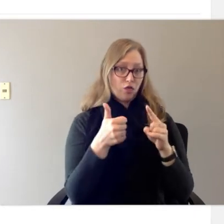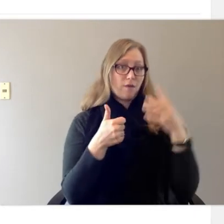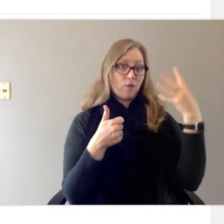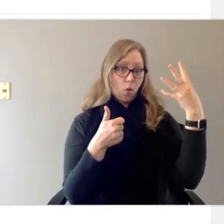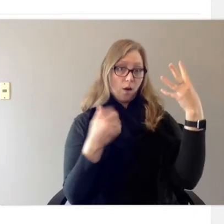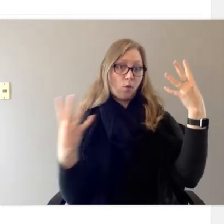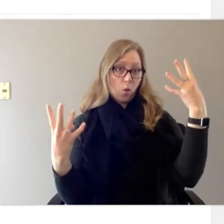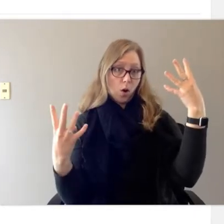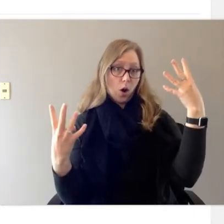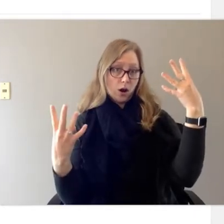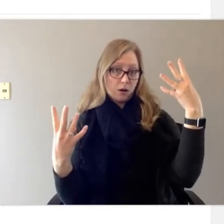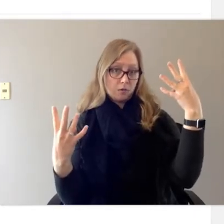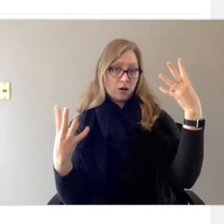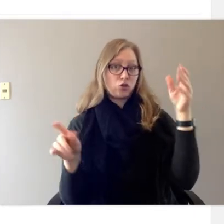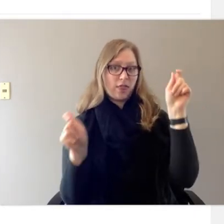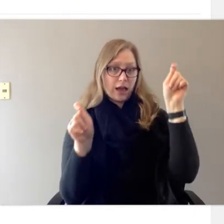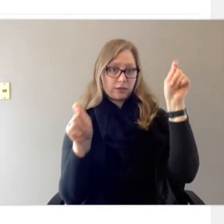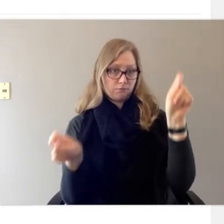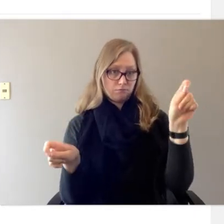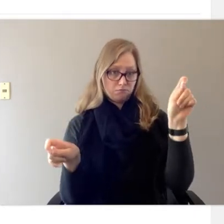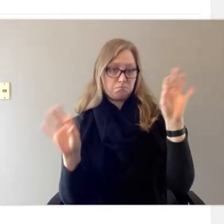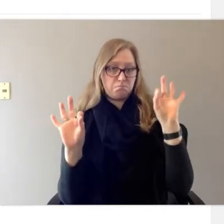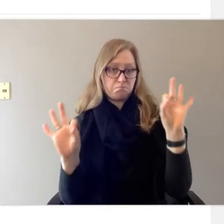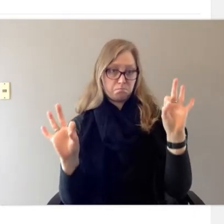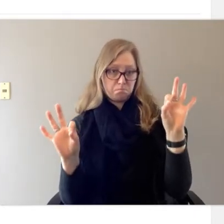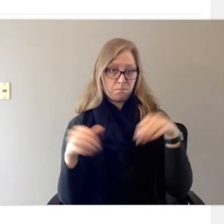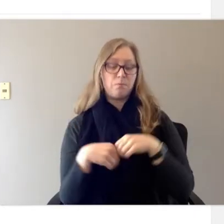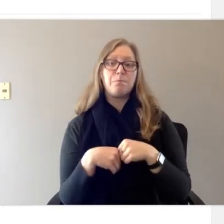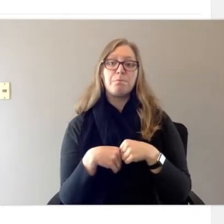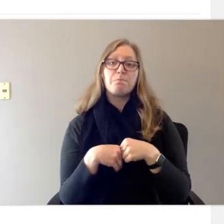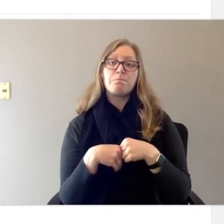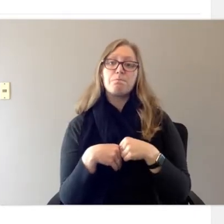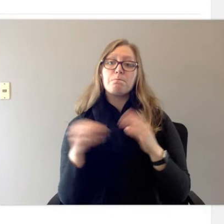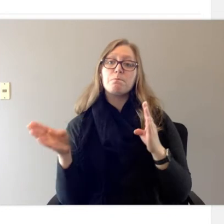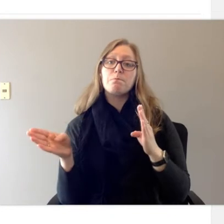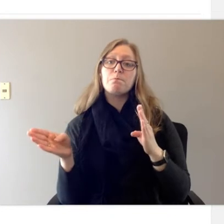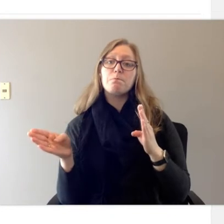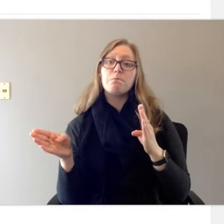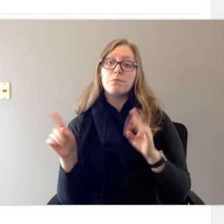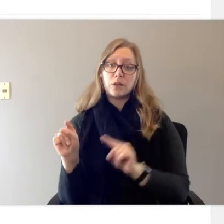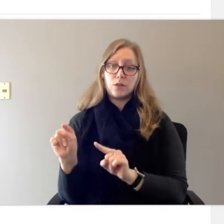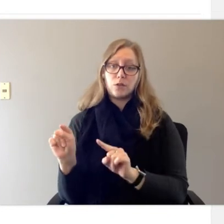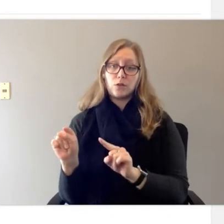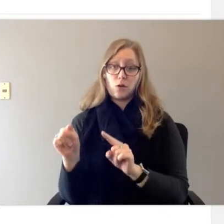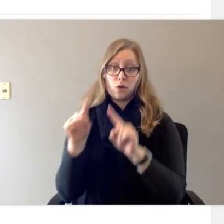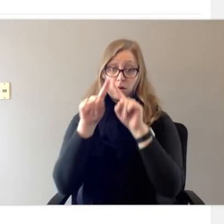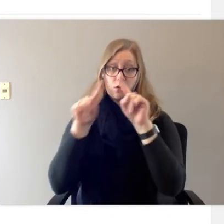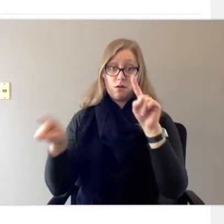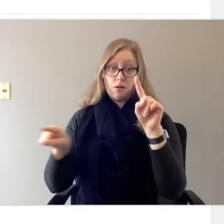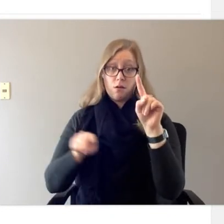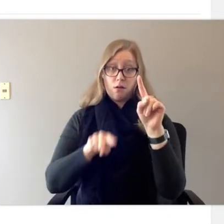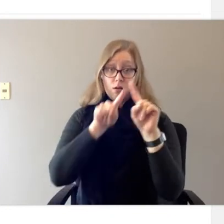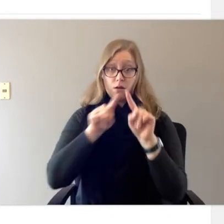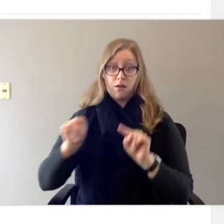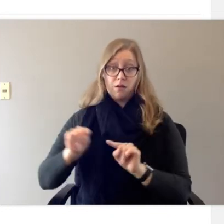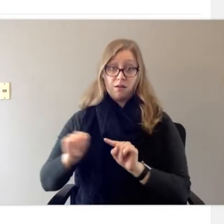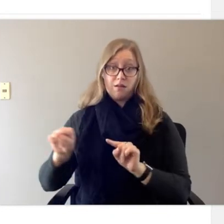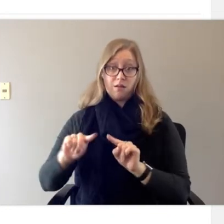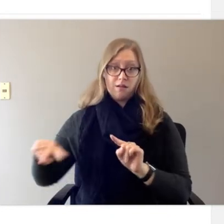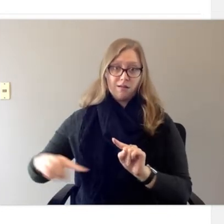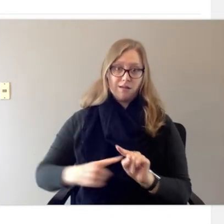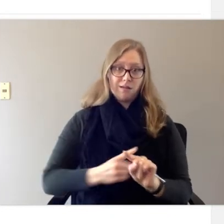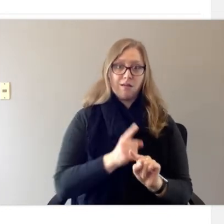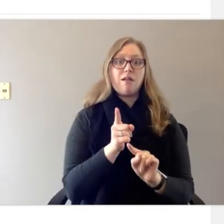mark this as being congruent. Then the next side, as I go around the triangle, why don't we go in the order of